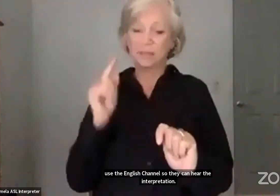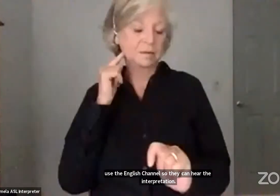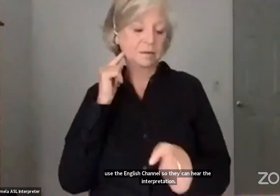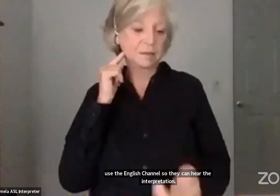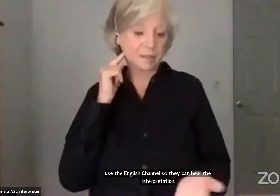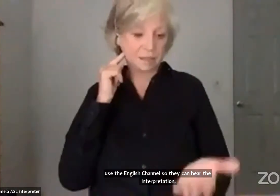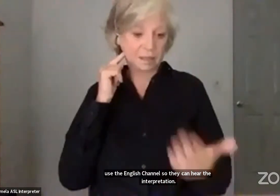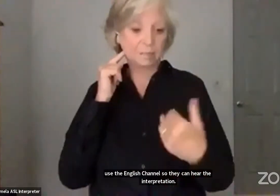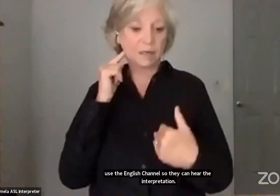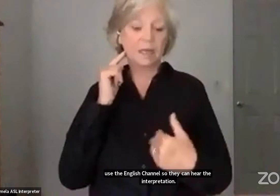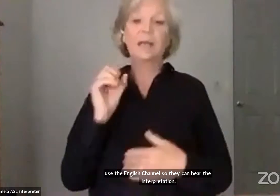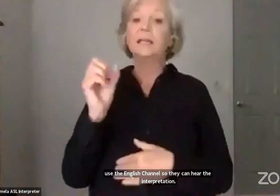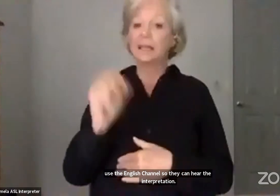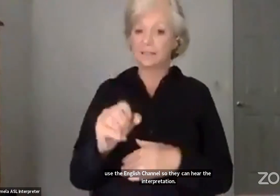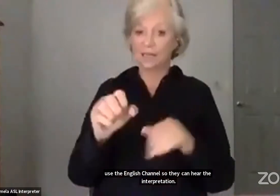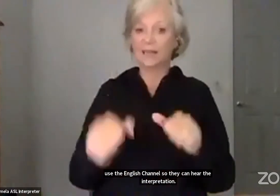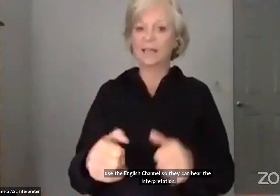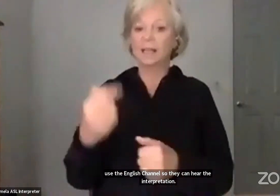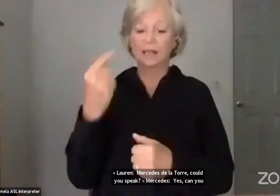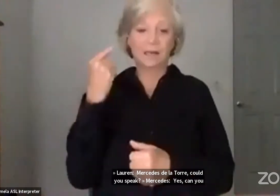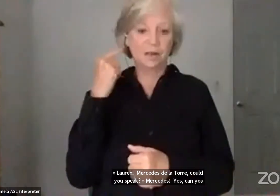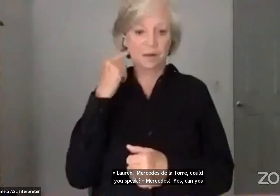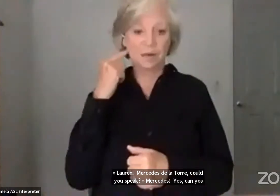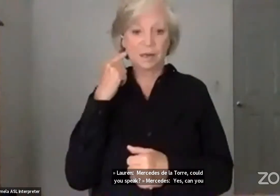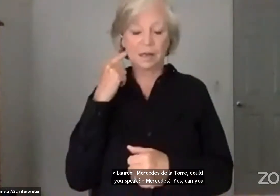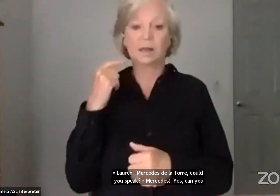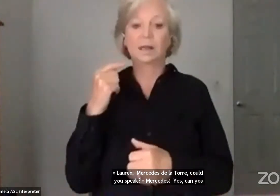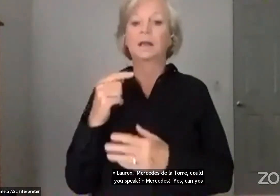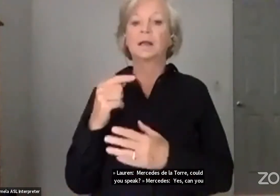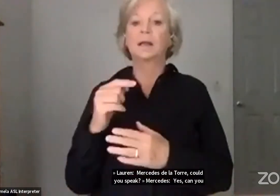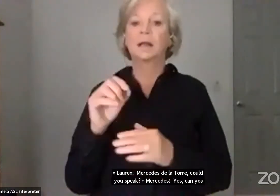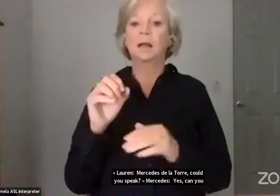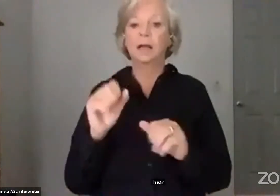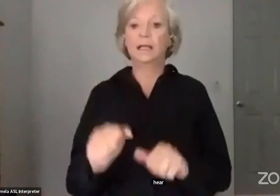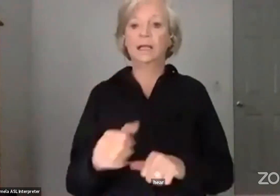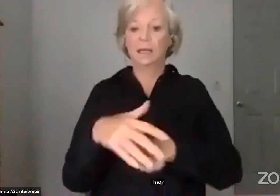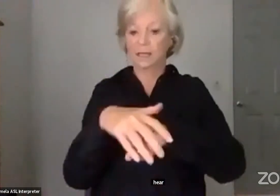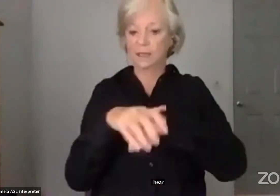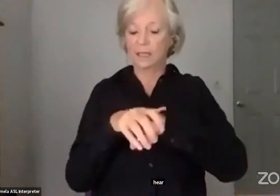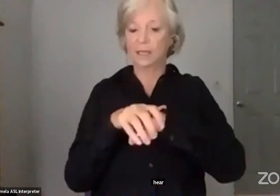Yes, I can hear you. I can hear Maria Robles in the English channel.